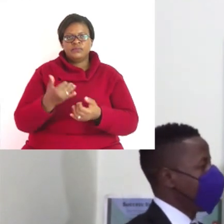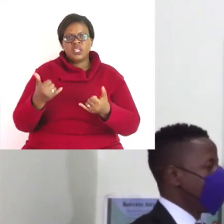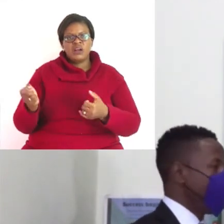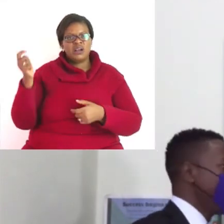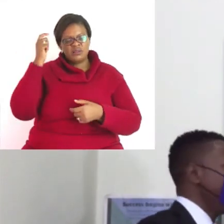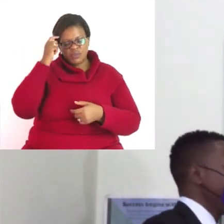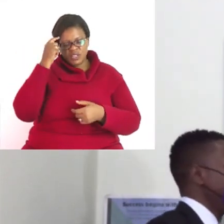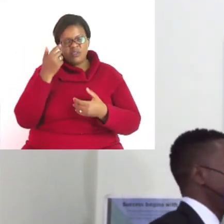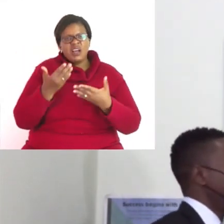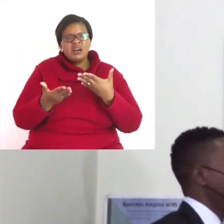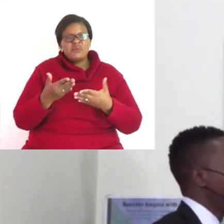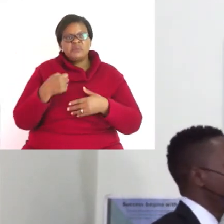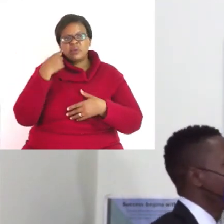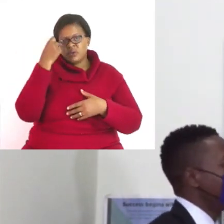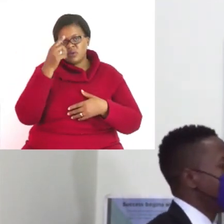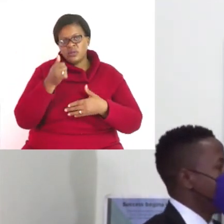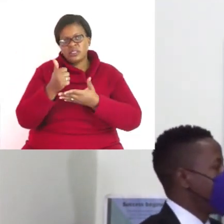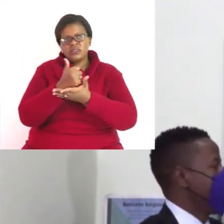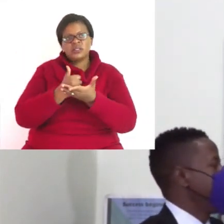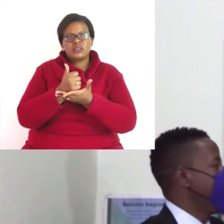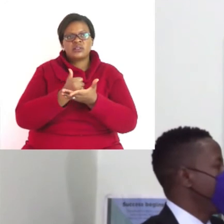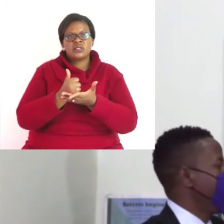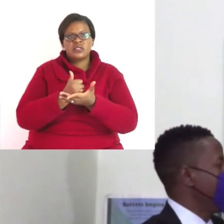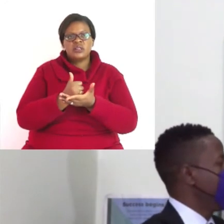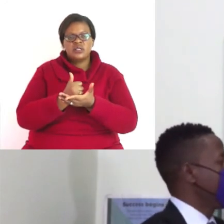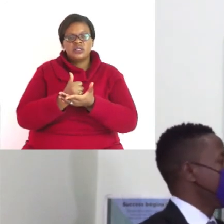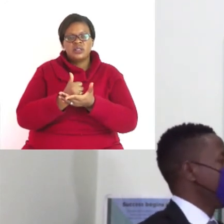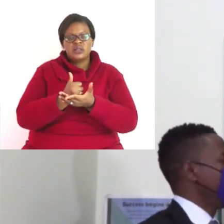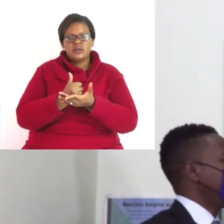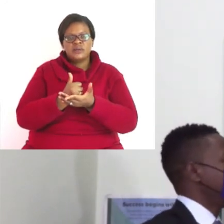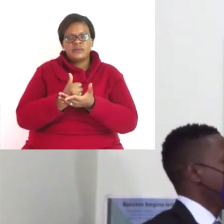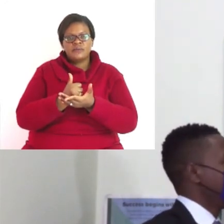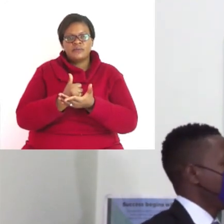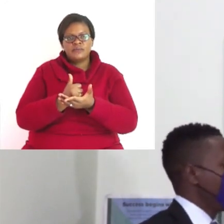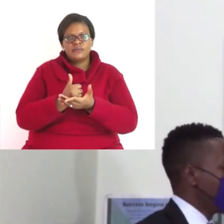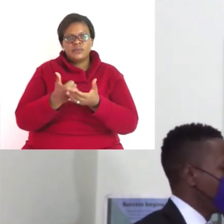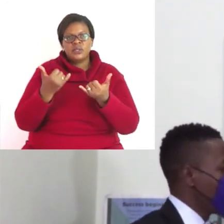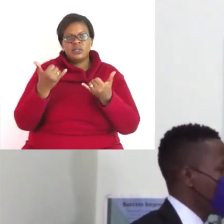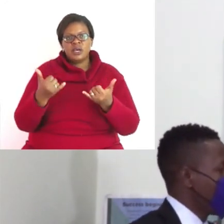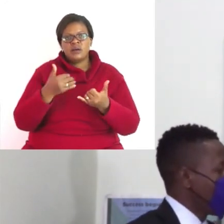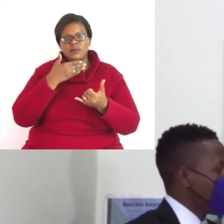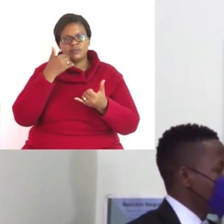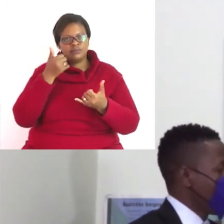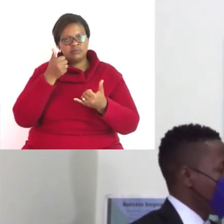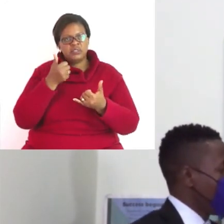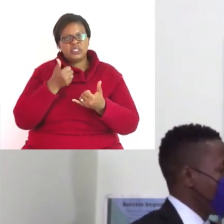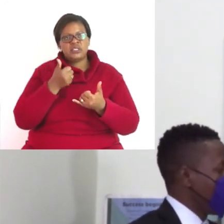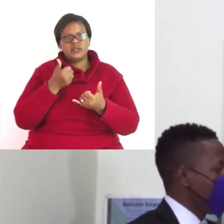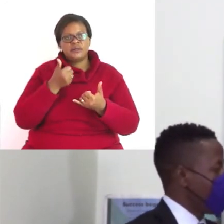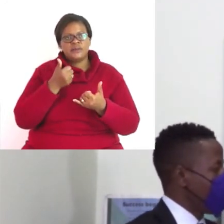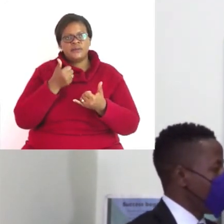can understand and do our activity much, much better.